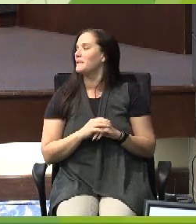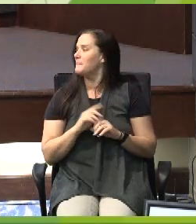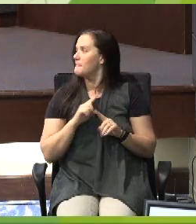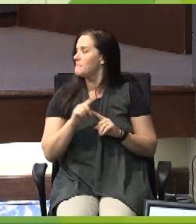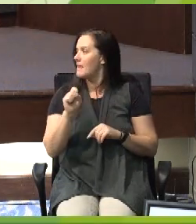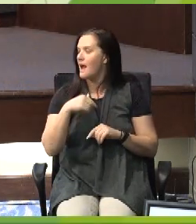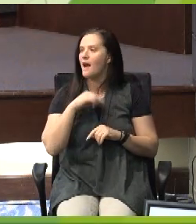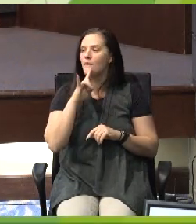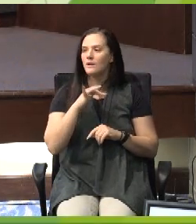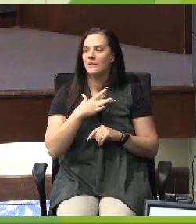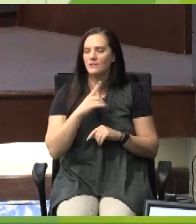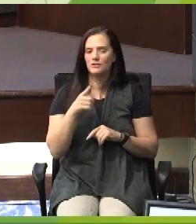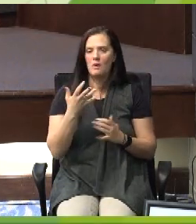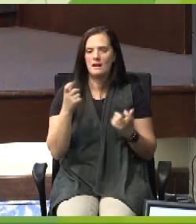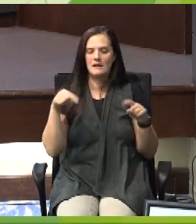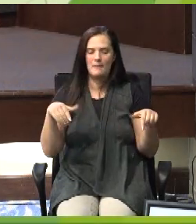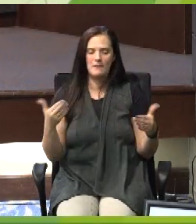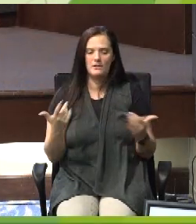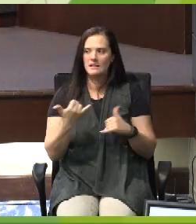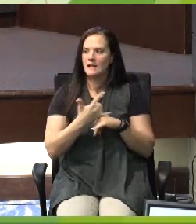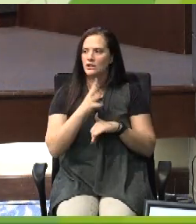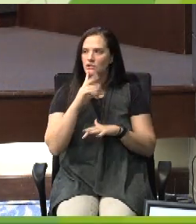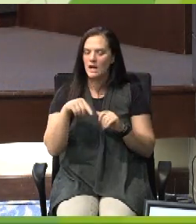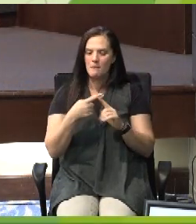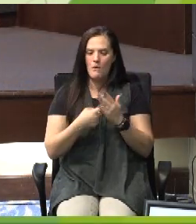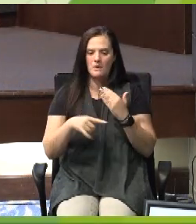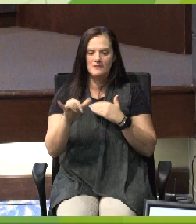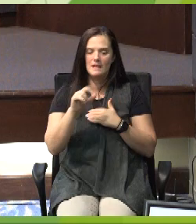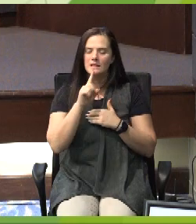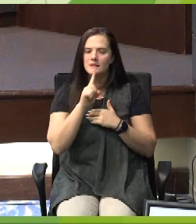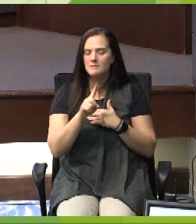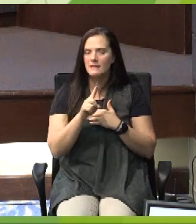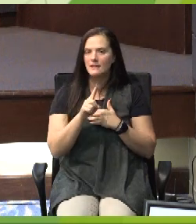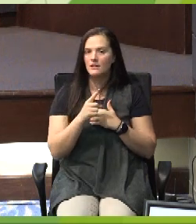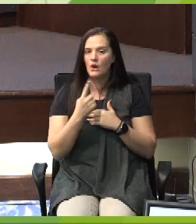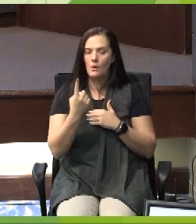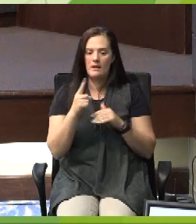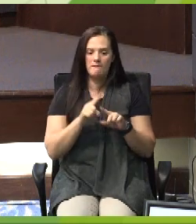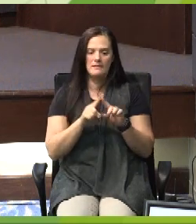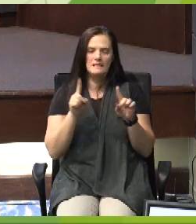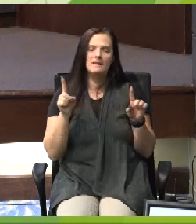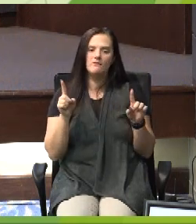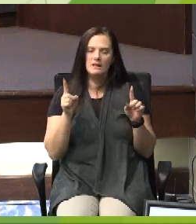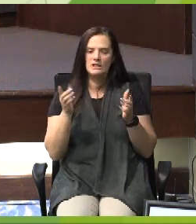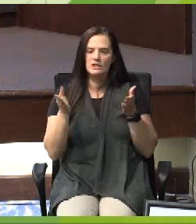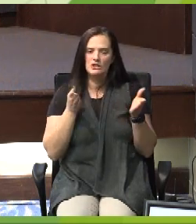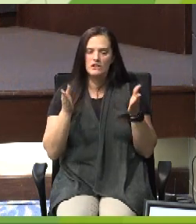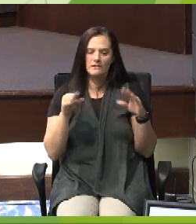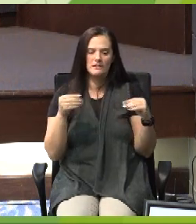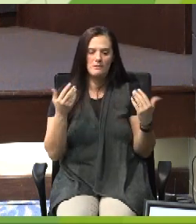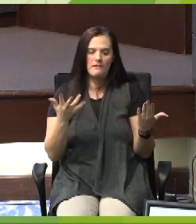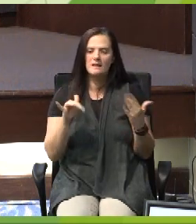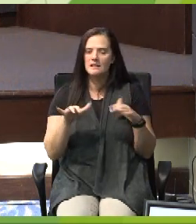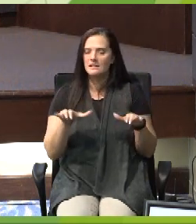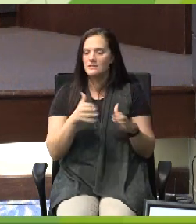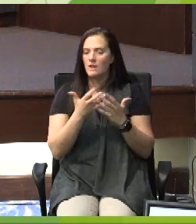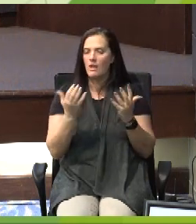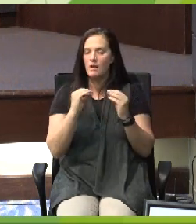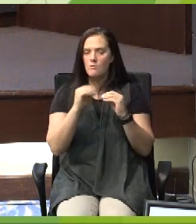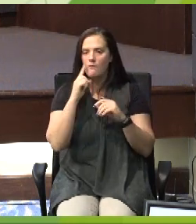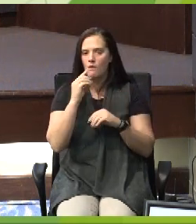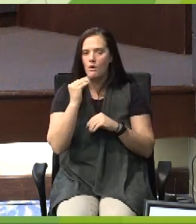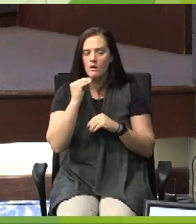but yeah, I really just want to come here today to talk about what it's like to be one of the different service providers that does a lot of